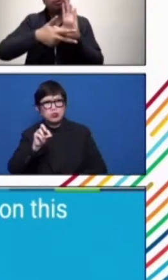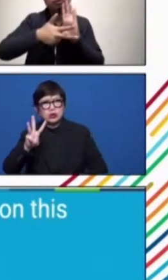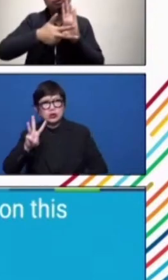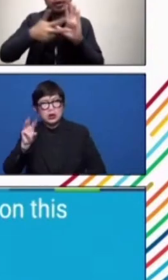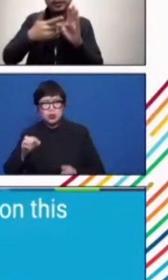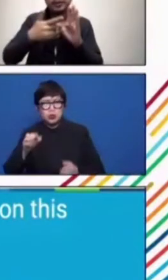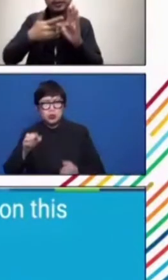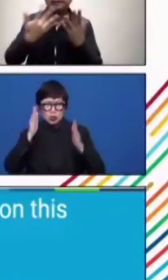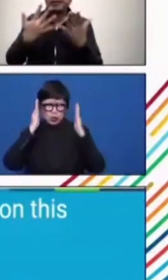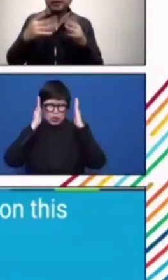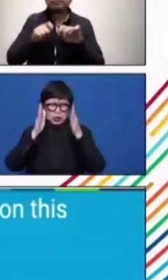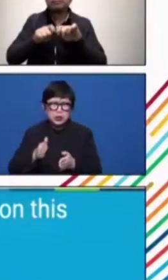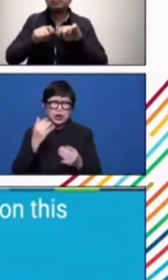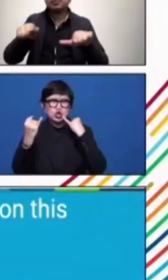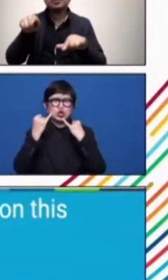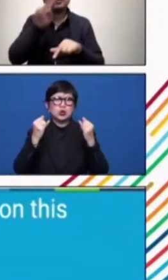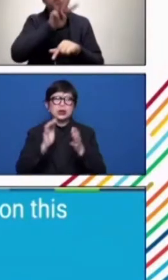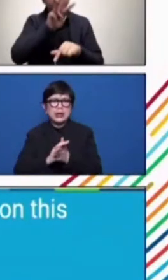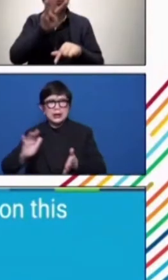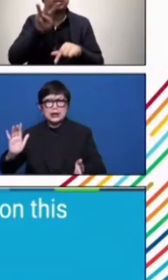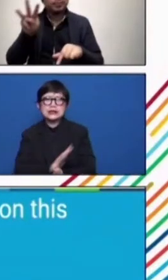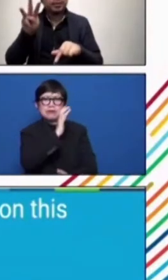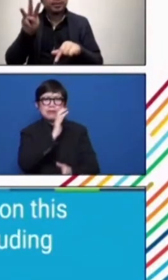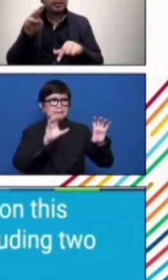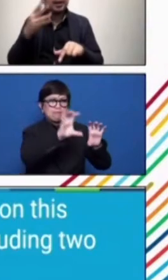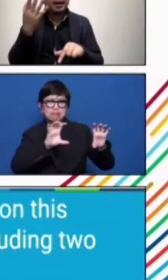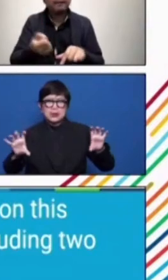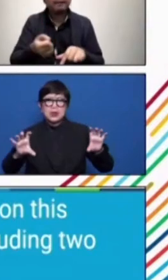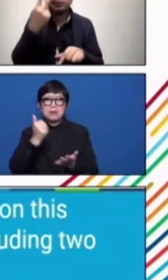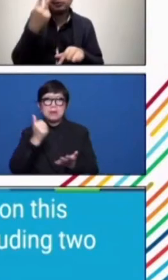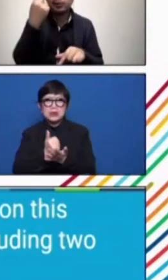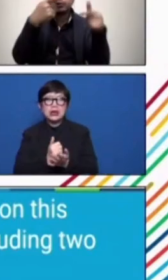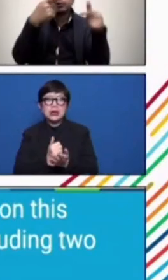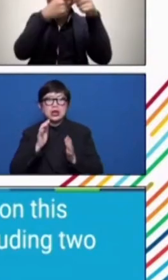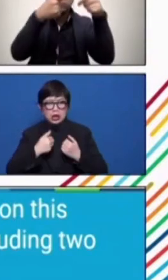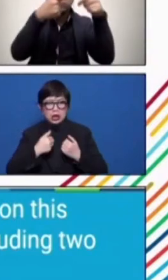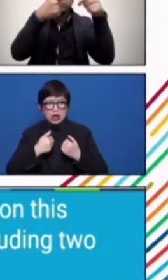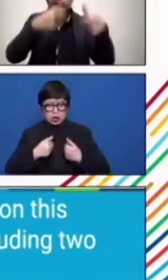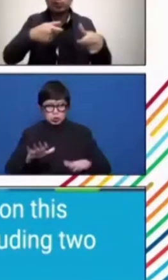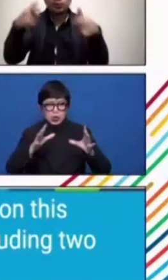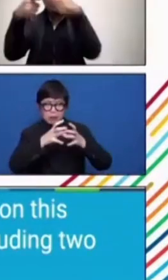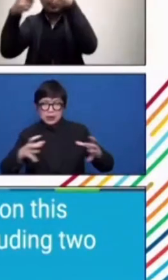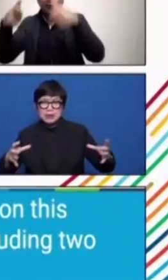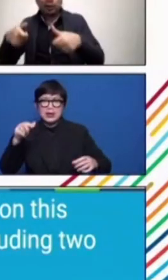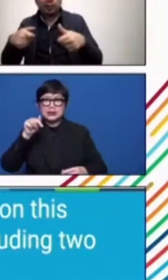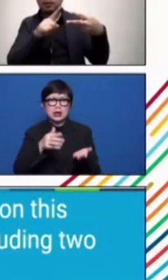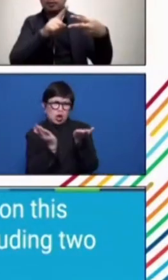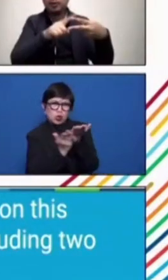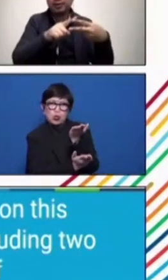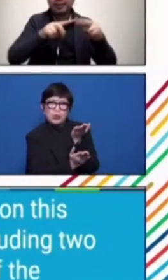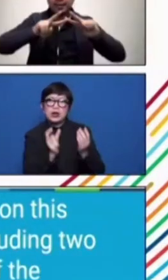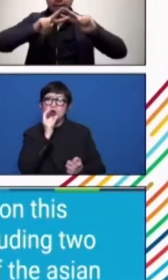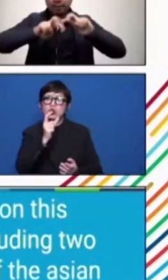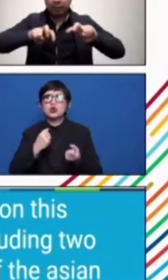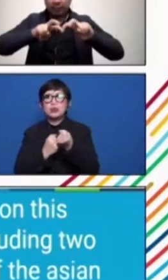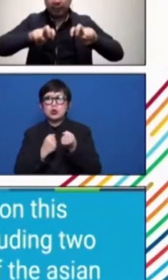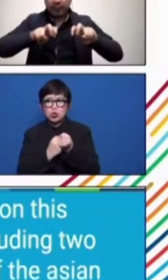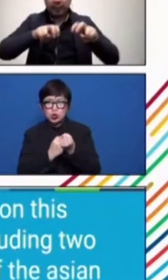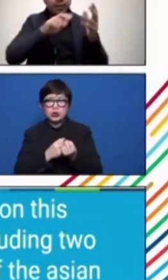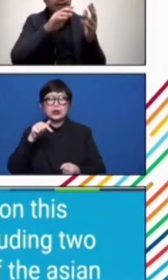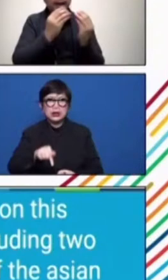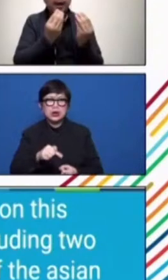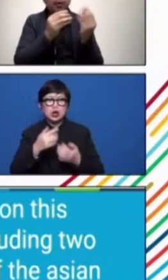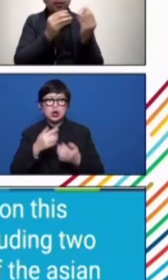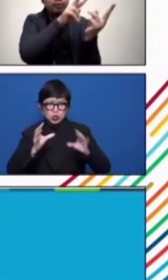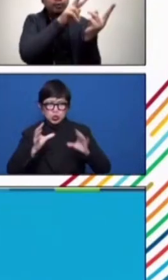meeting website including two background documents which reviews The implementation of the Asian and